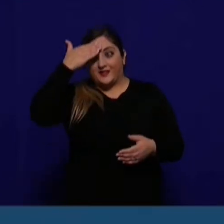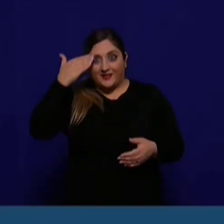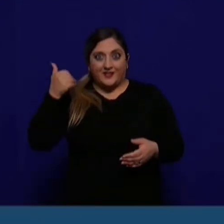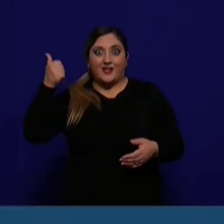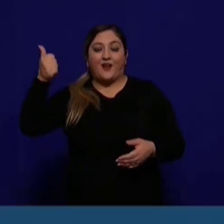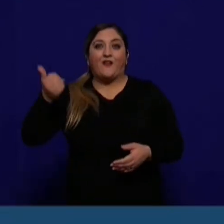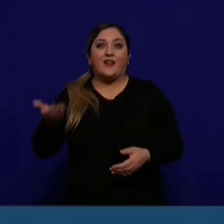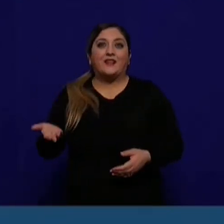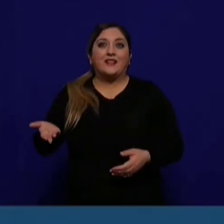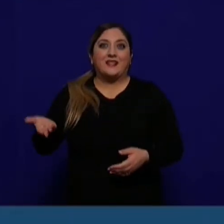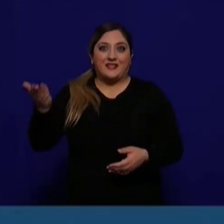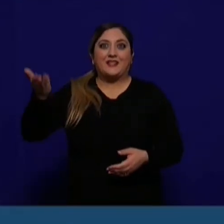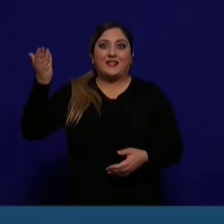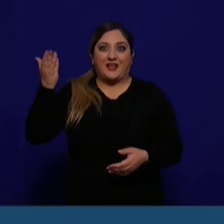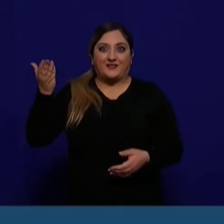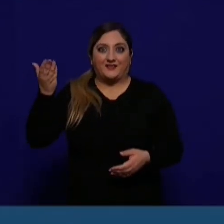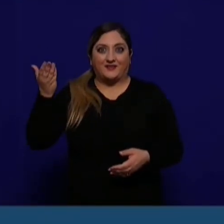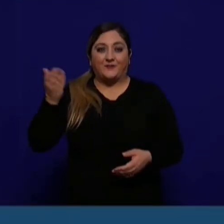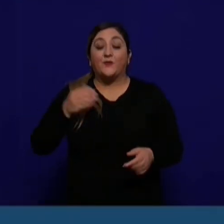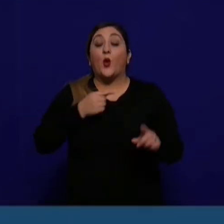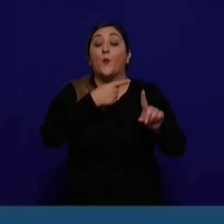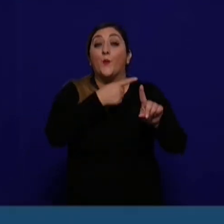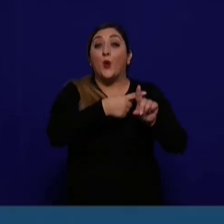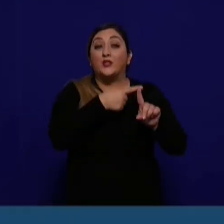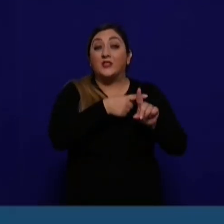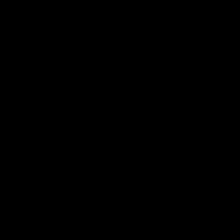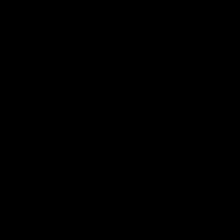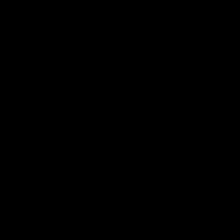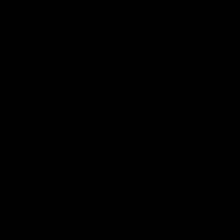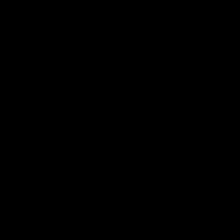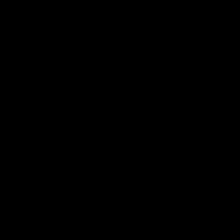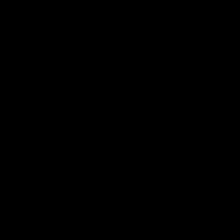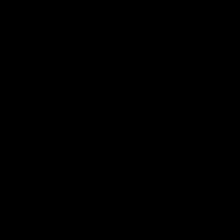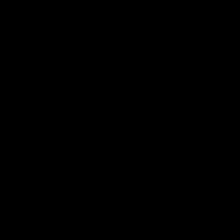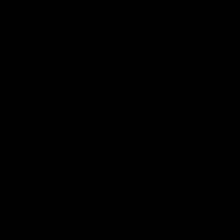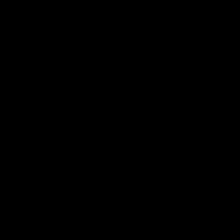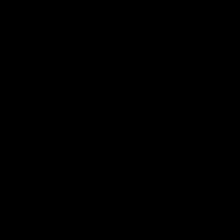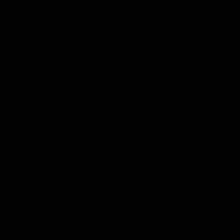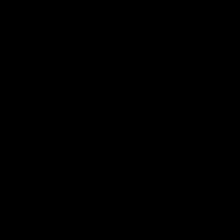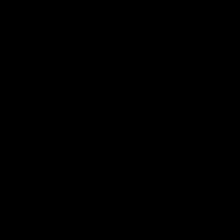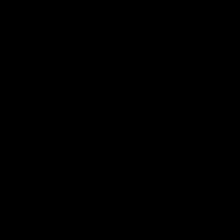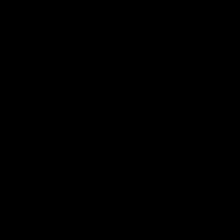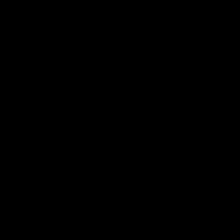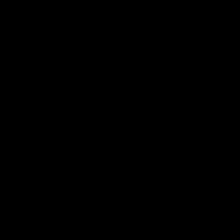ta' active cases ikun dejjem nieżel u bħalissa għandna 500.